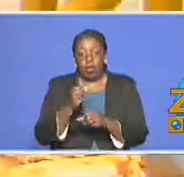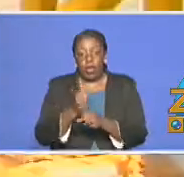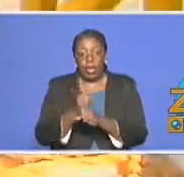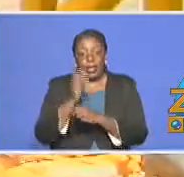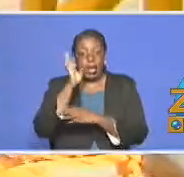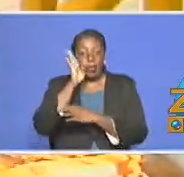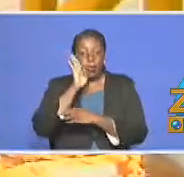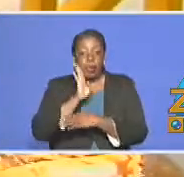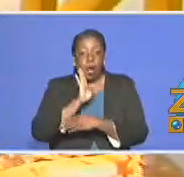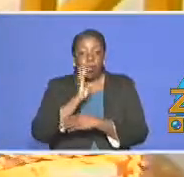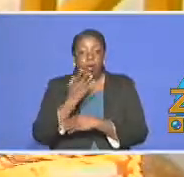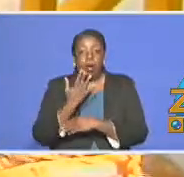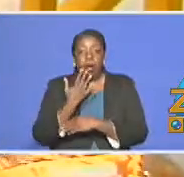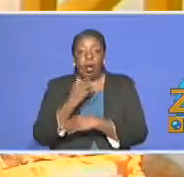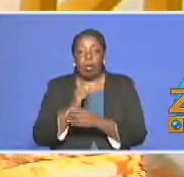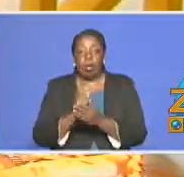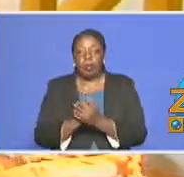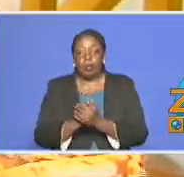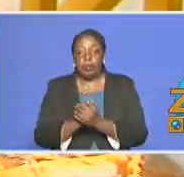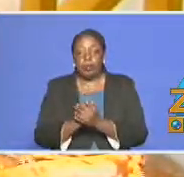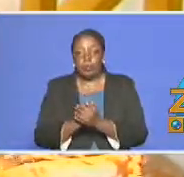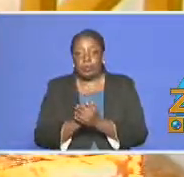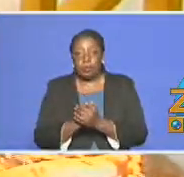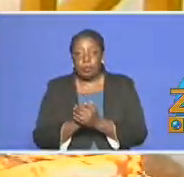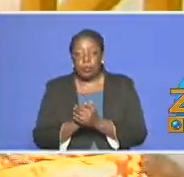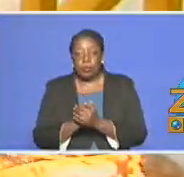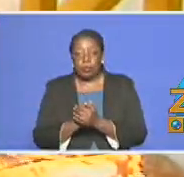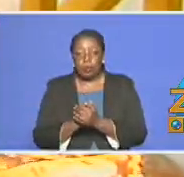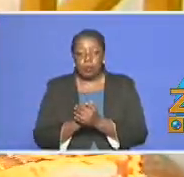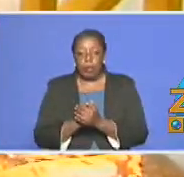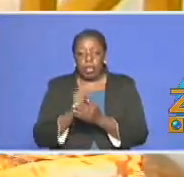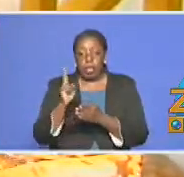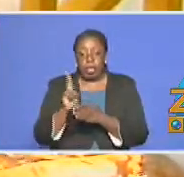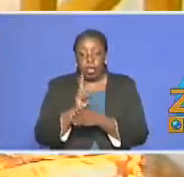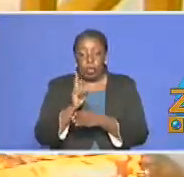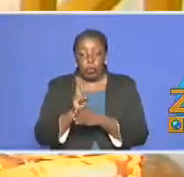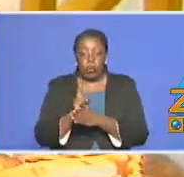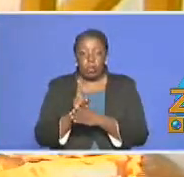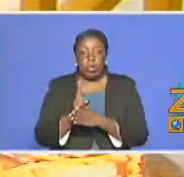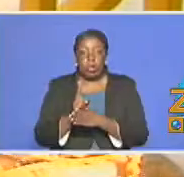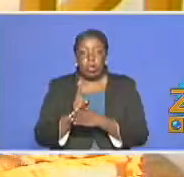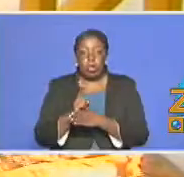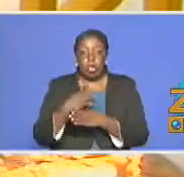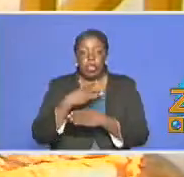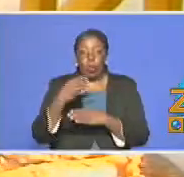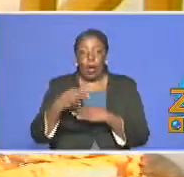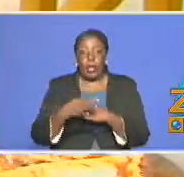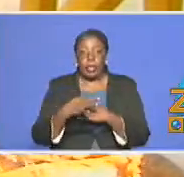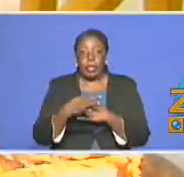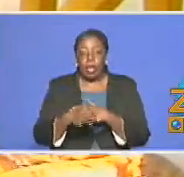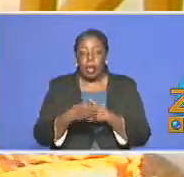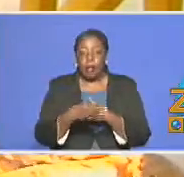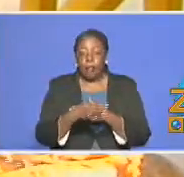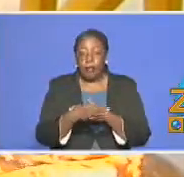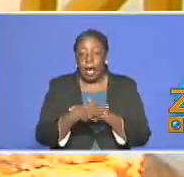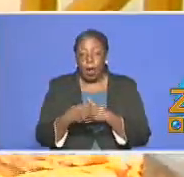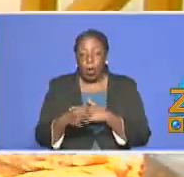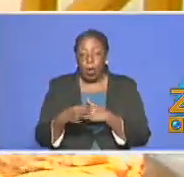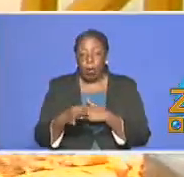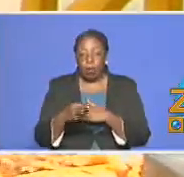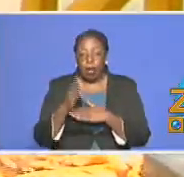color. I just use a hot frying pan and the white flour and then stir it. A really, really hot frying